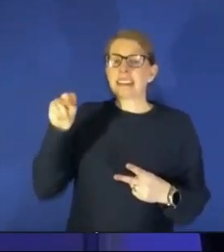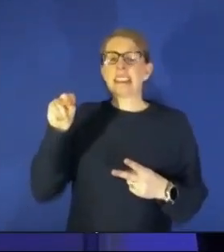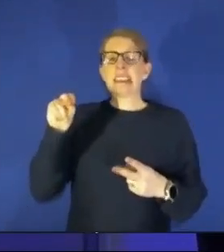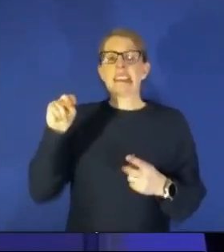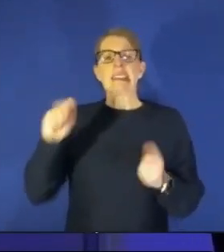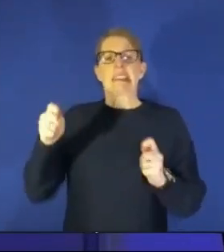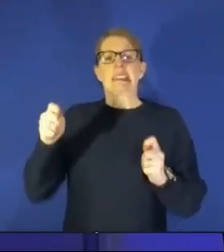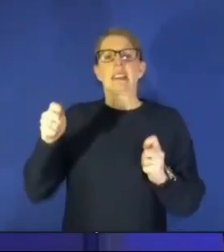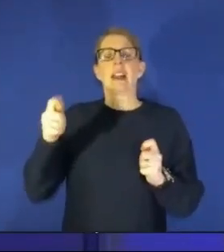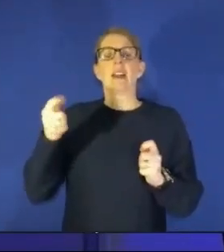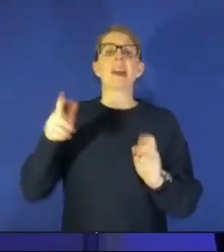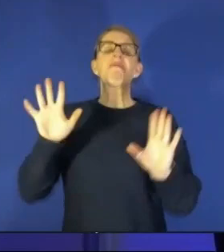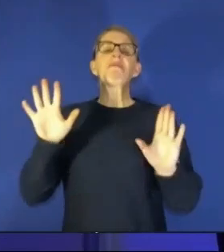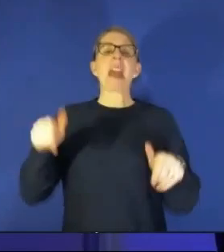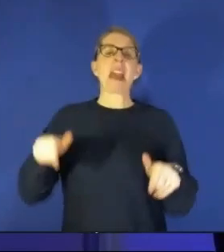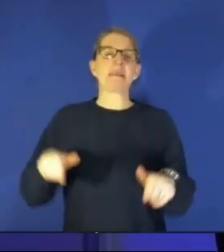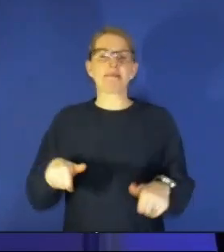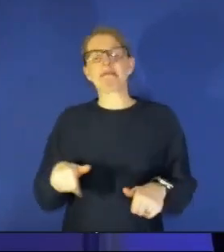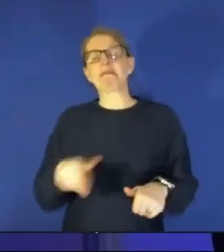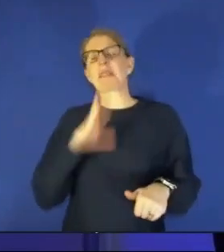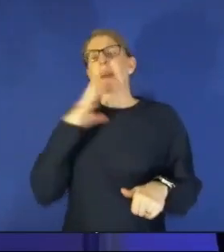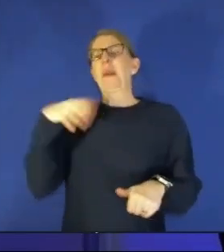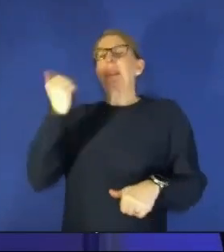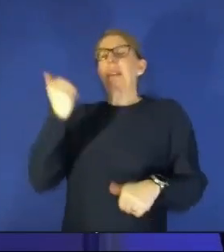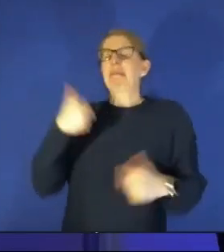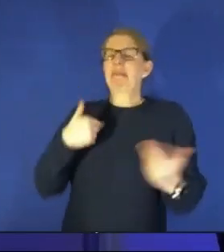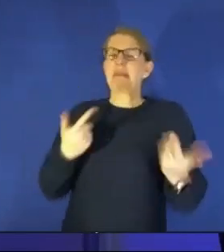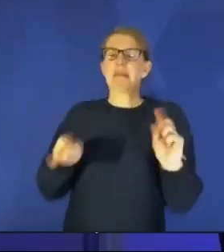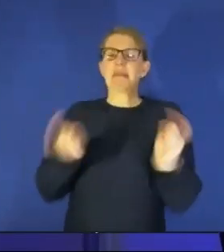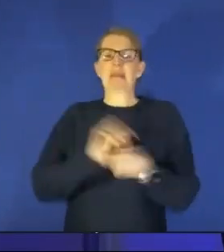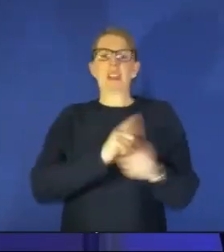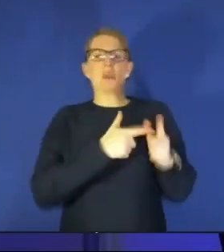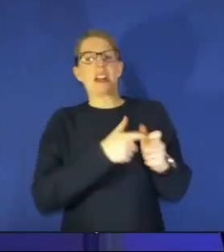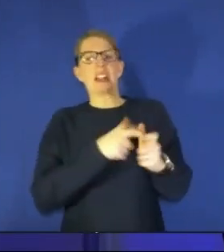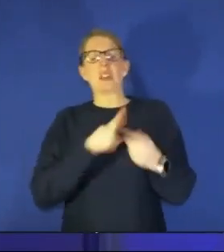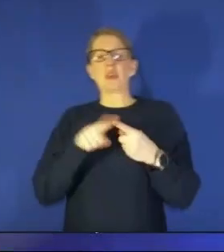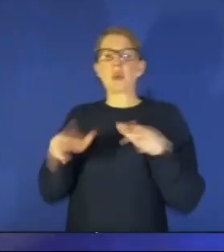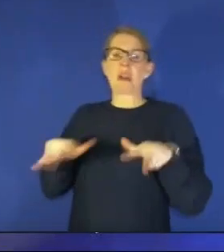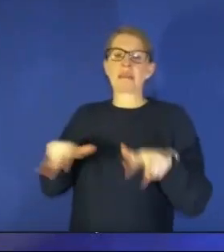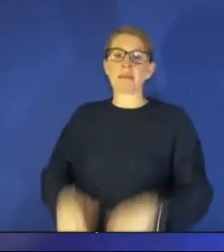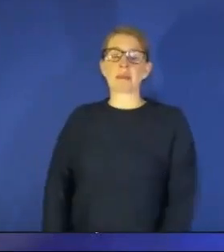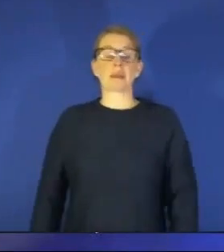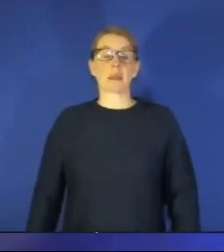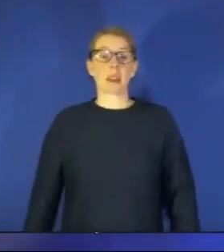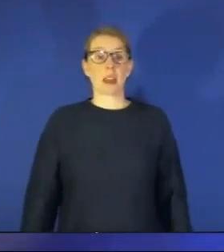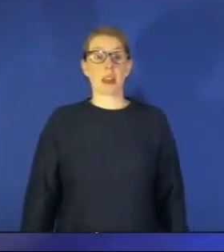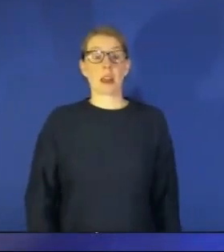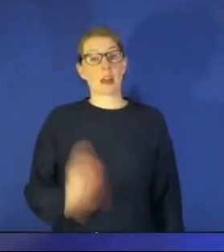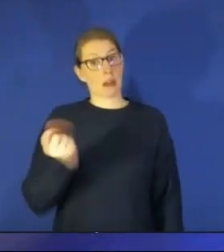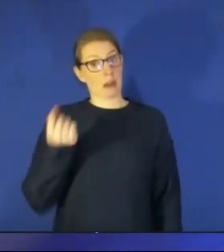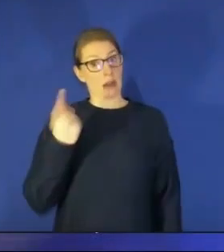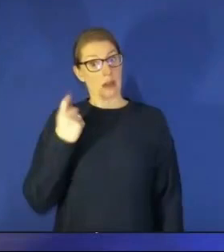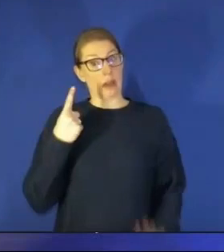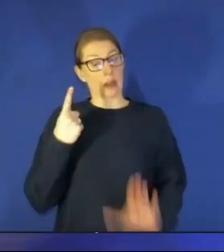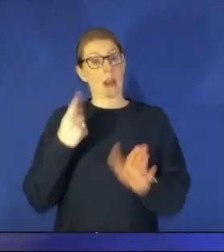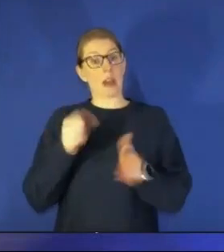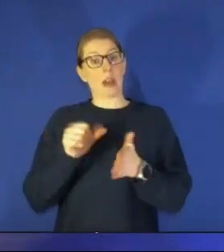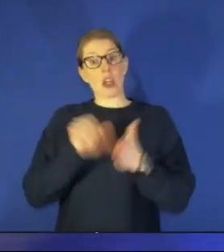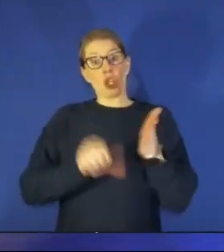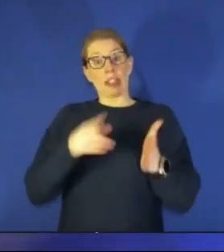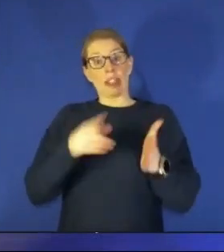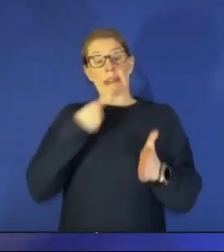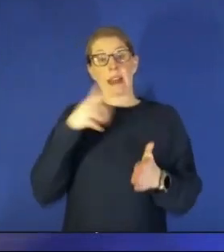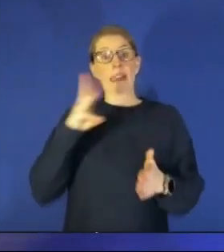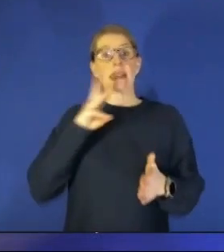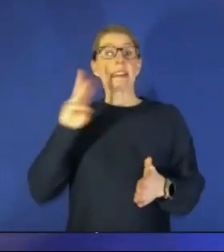I said, you're getting a little older, so it's time to maybe try something else. What the orthopedic surgeons will tell you that is 60 may be the new